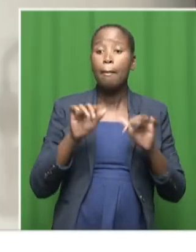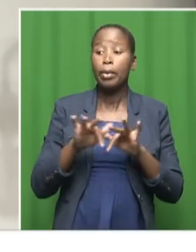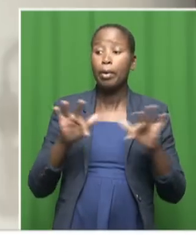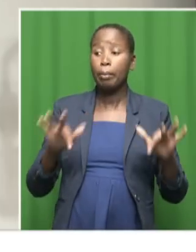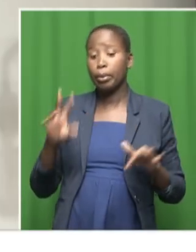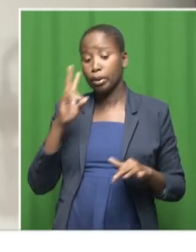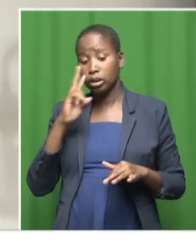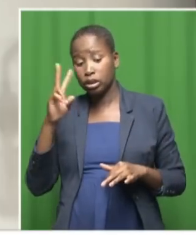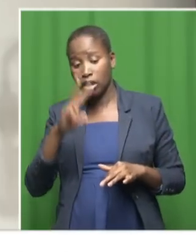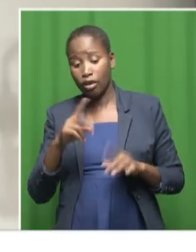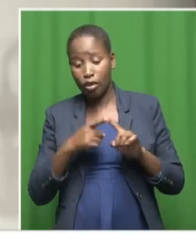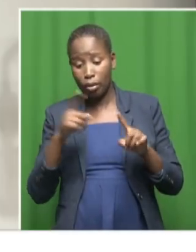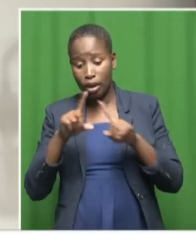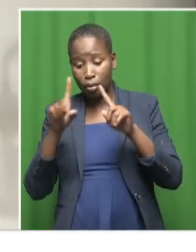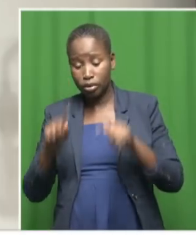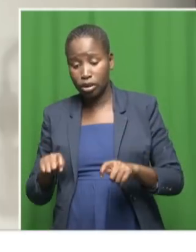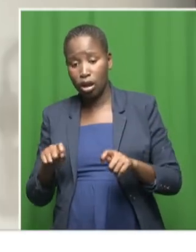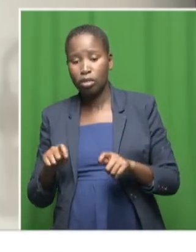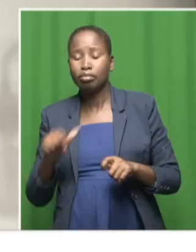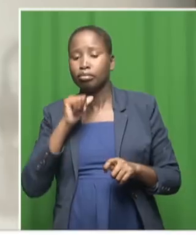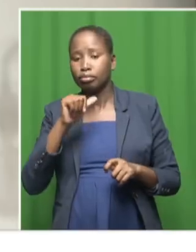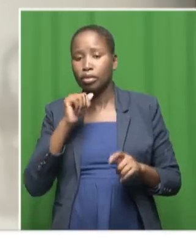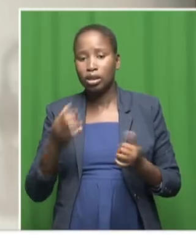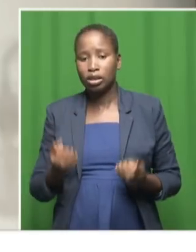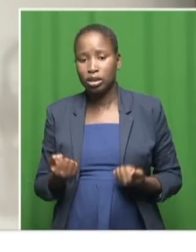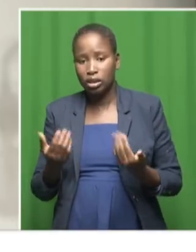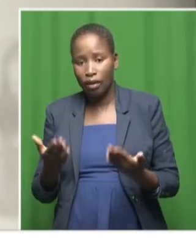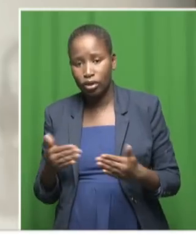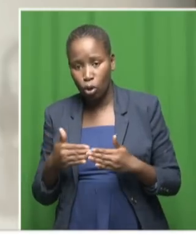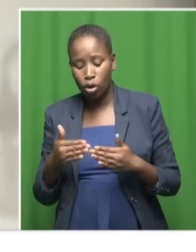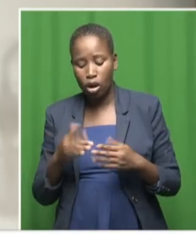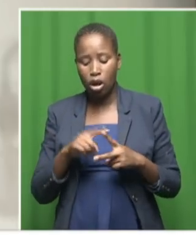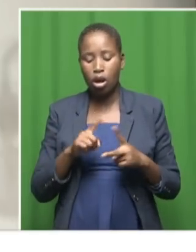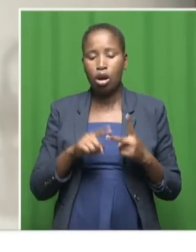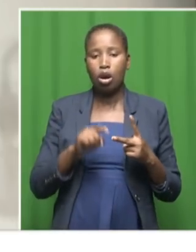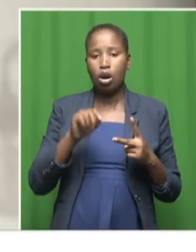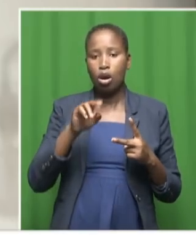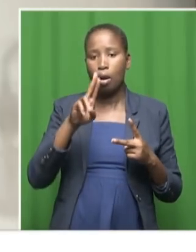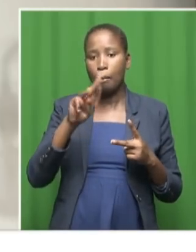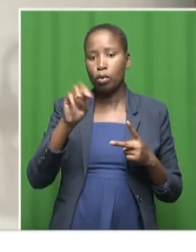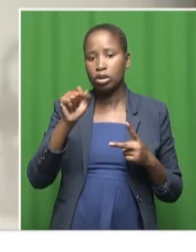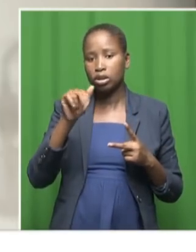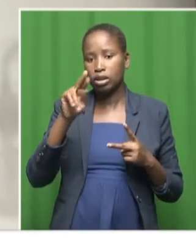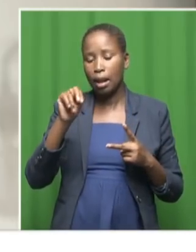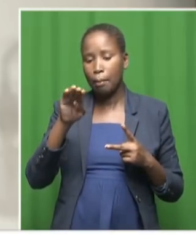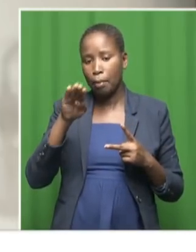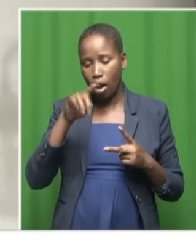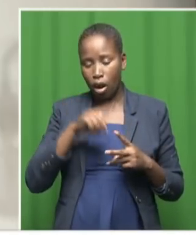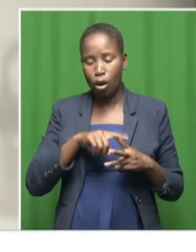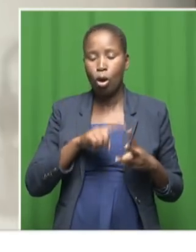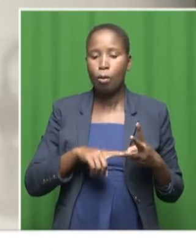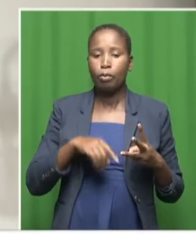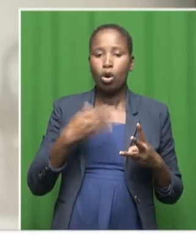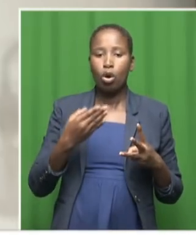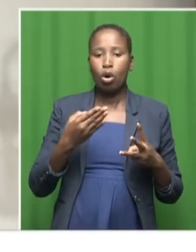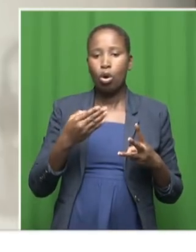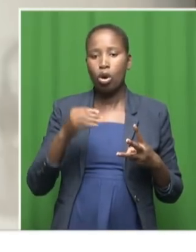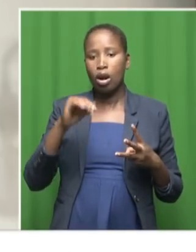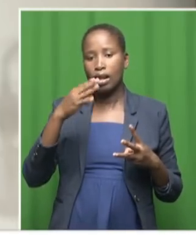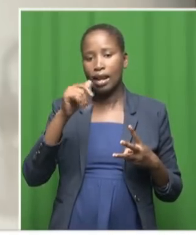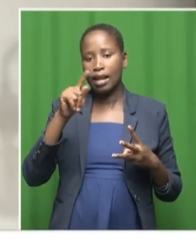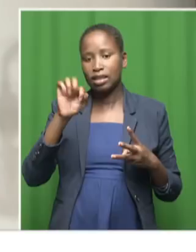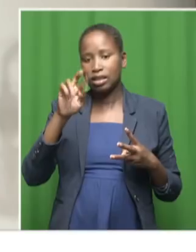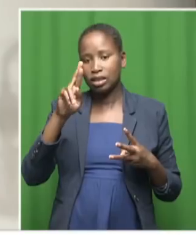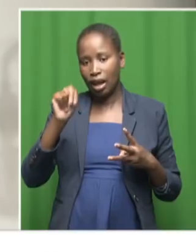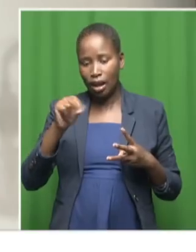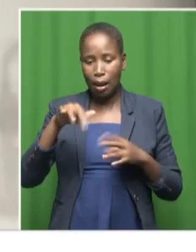Town, whether it's Surfers Corner or Muizenberg or Glencairn Beach or Smithswinkel, these beaches are all open